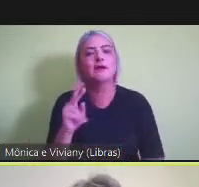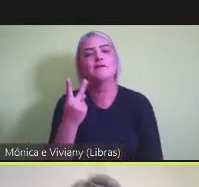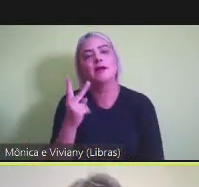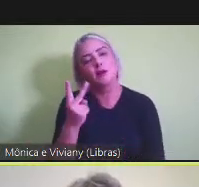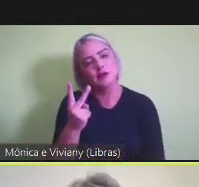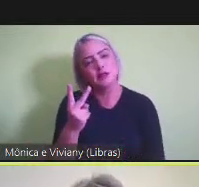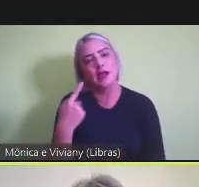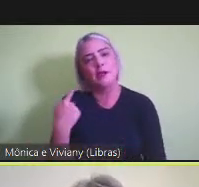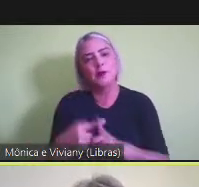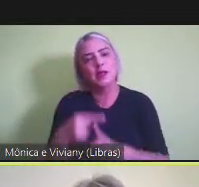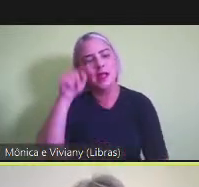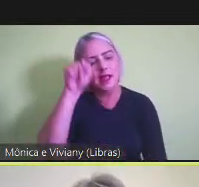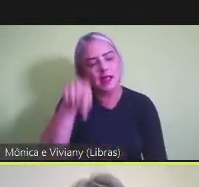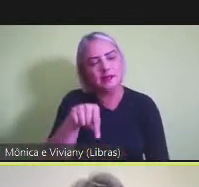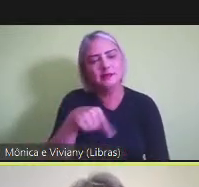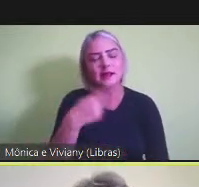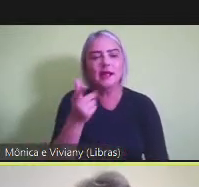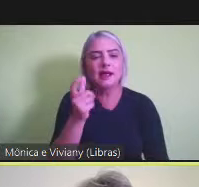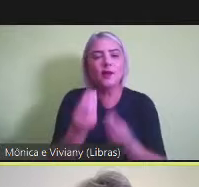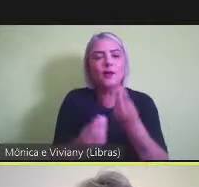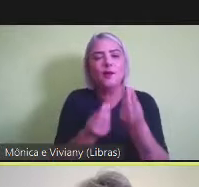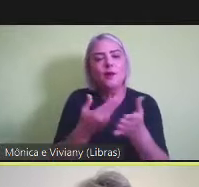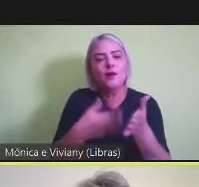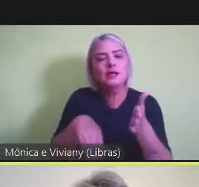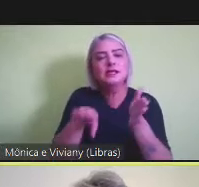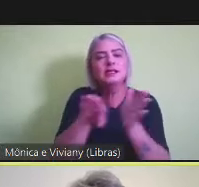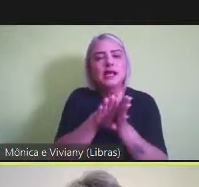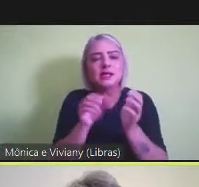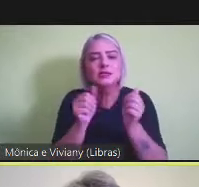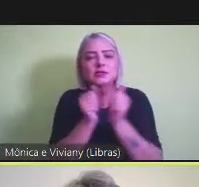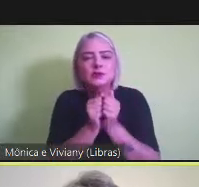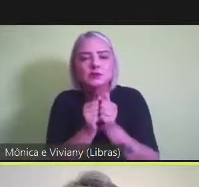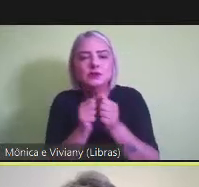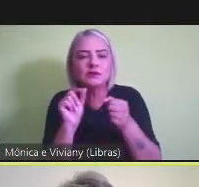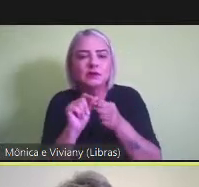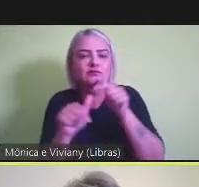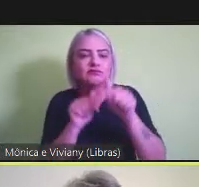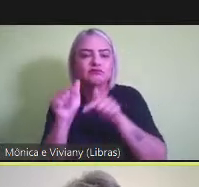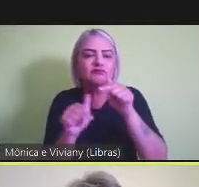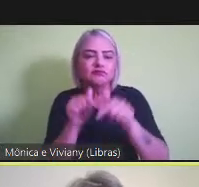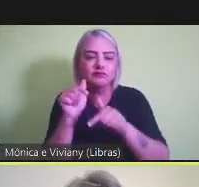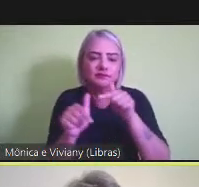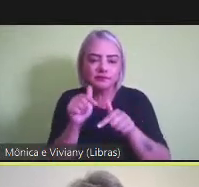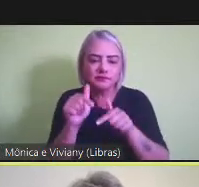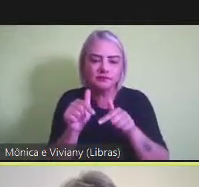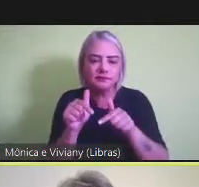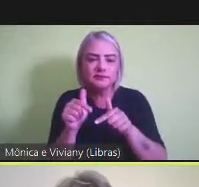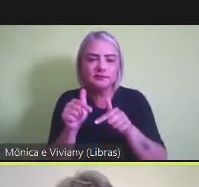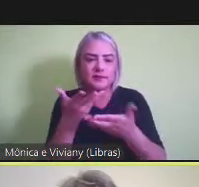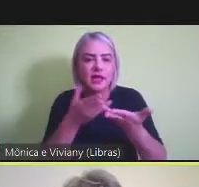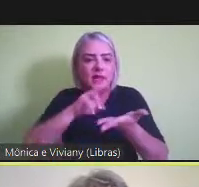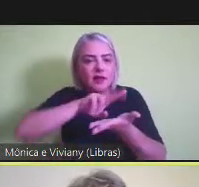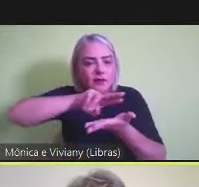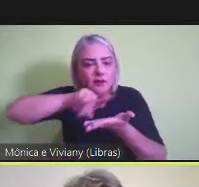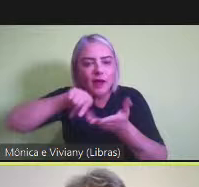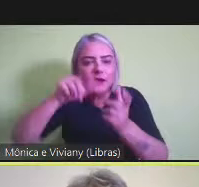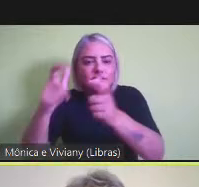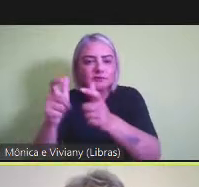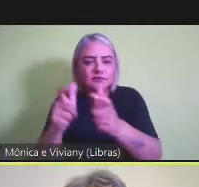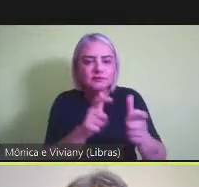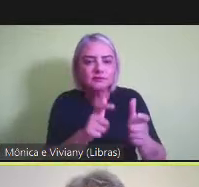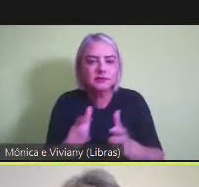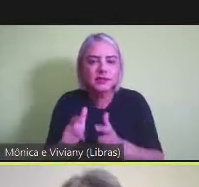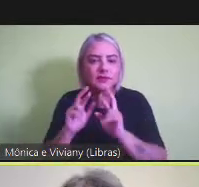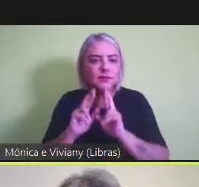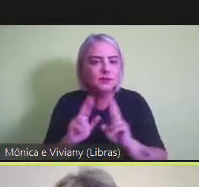something within this culture we have to value because that's the way for us to get close to it and to